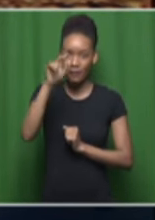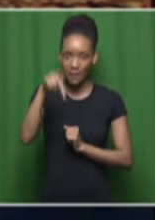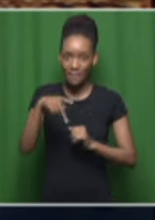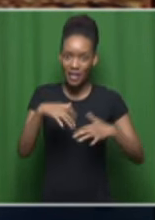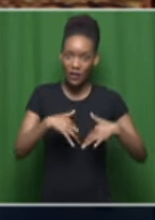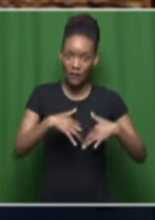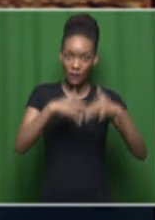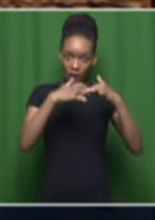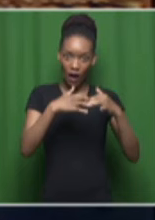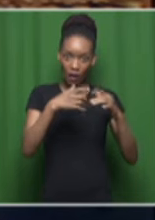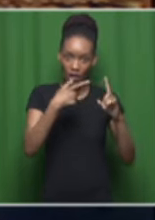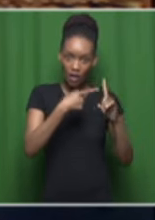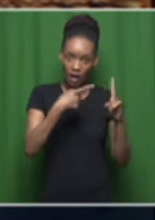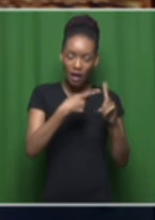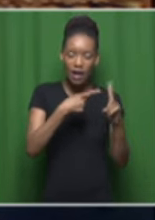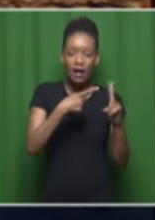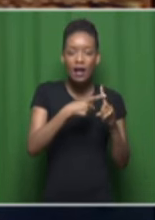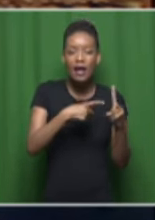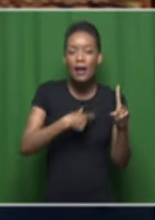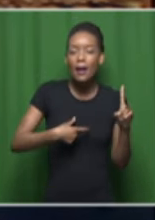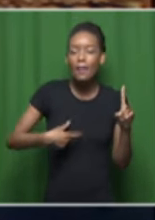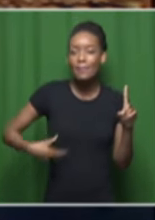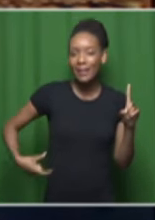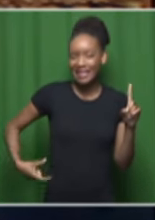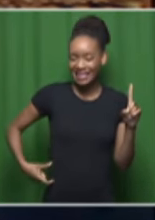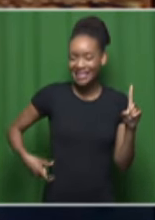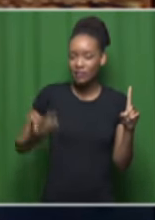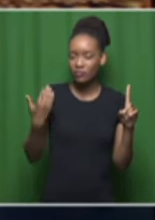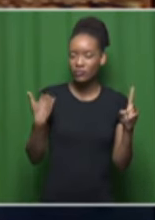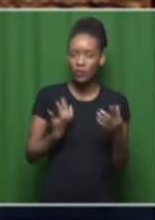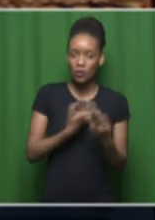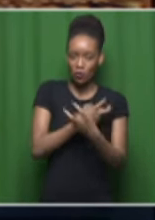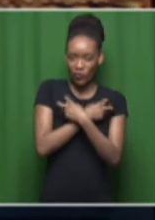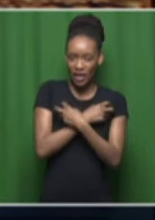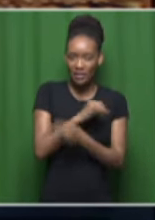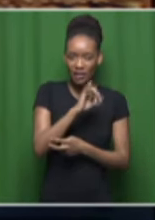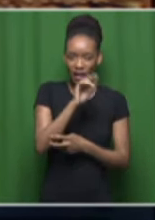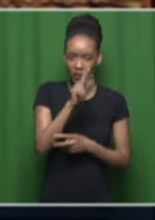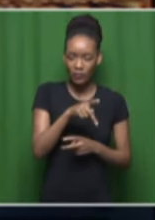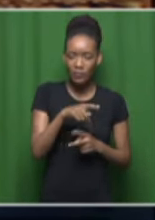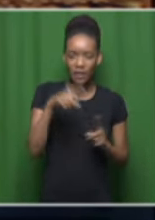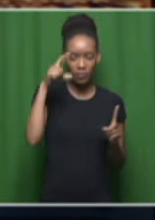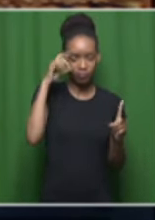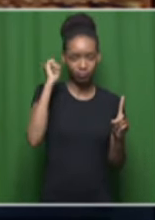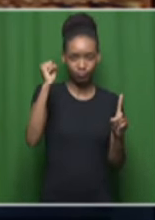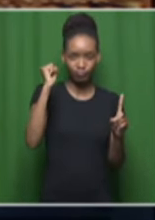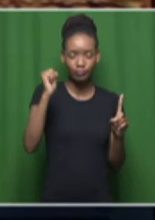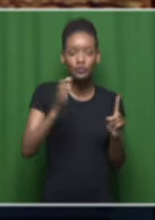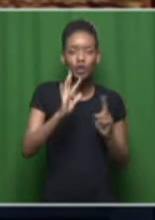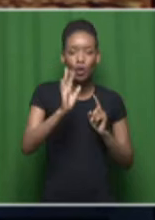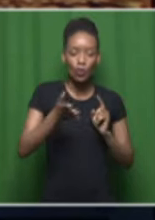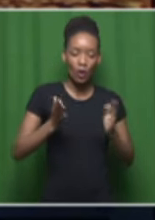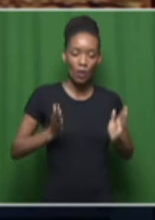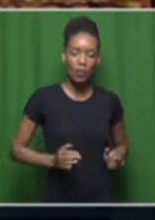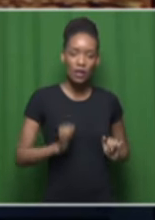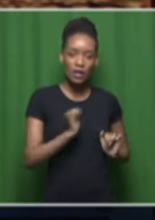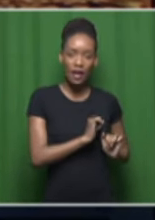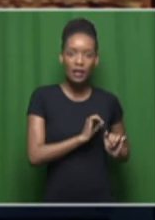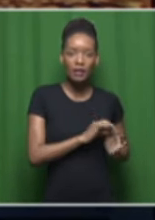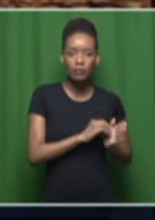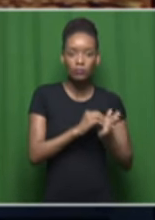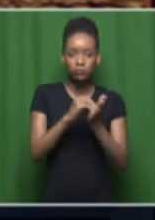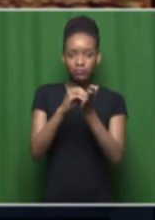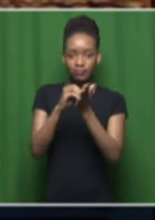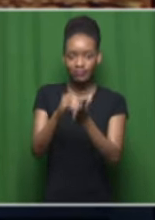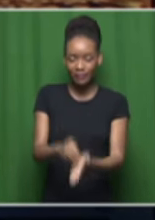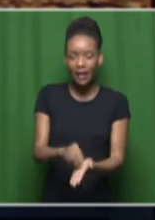and President Emeritus Prince Mangosuthu Buthelezi will be taken to his hometown, Mahlabathini, in northern KwaZulu-Natal today, ahead